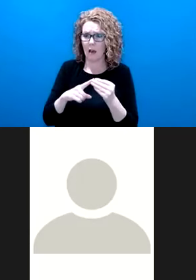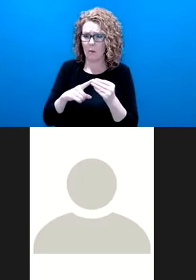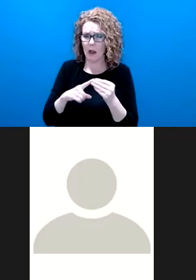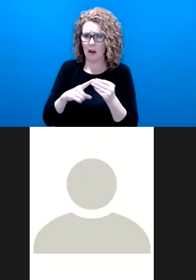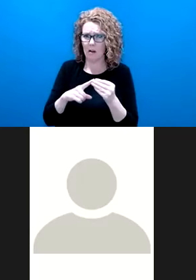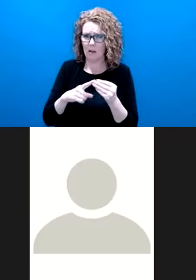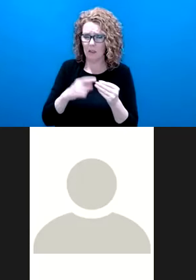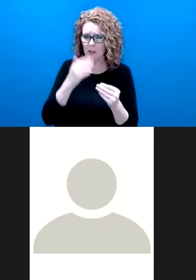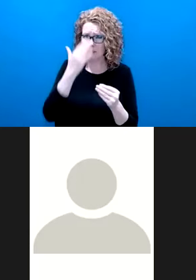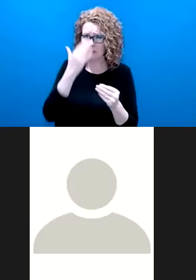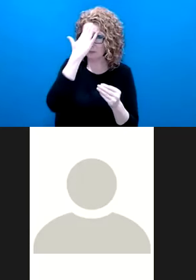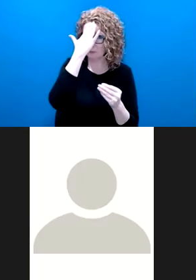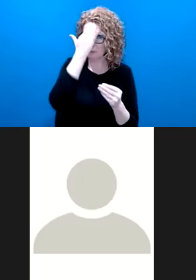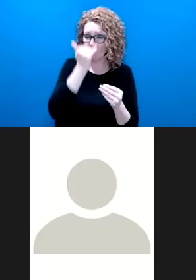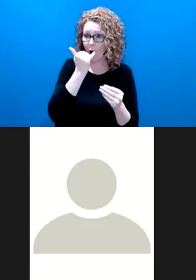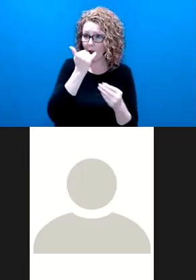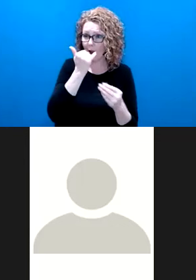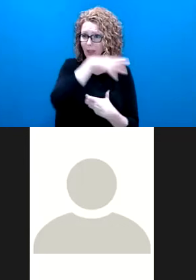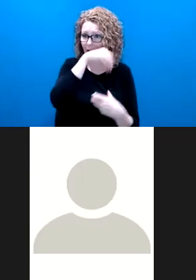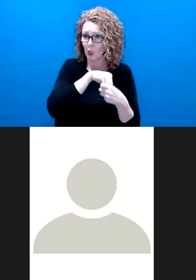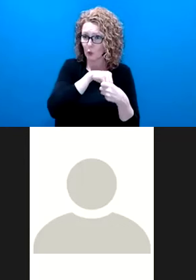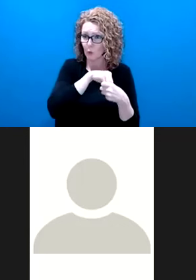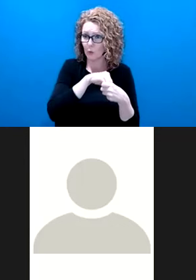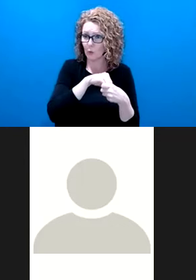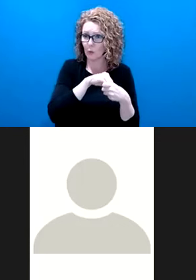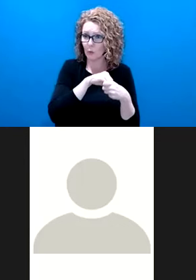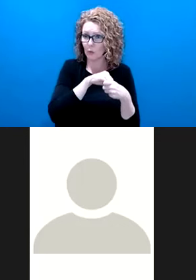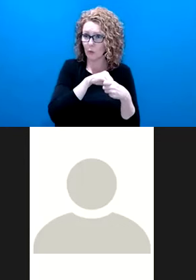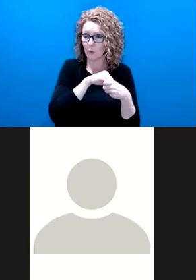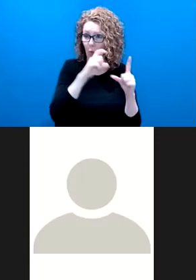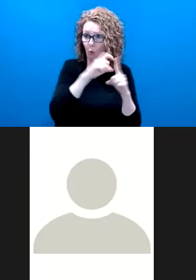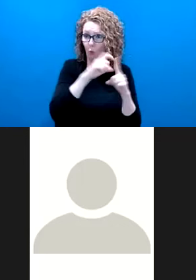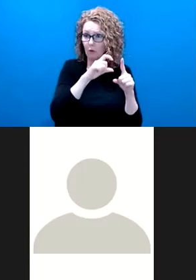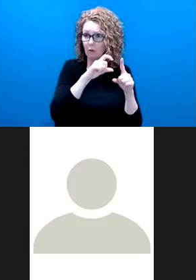and it, et cetera.